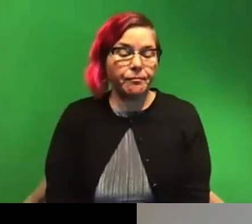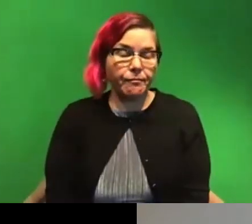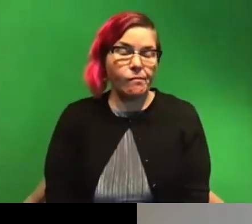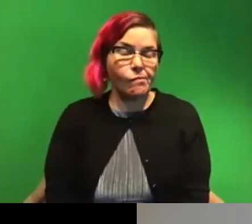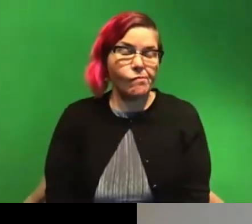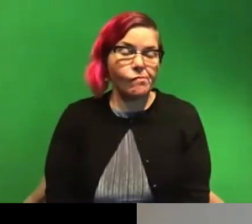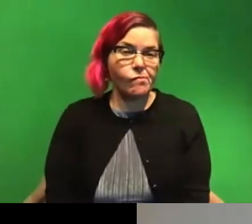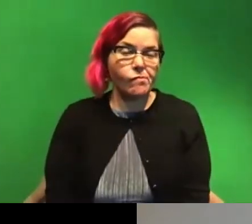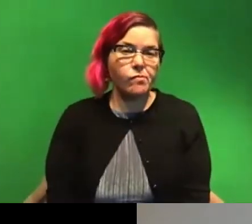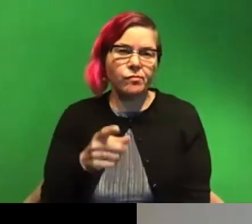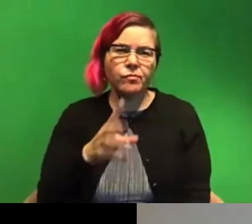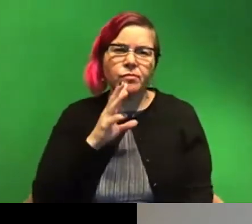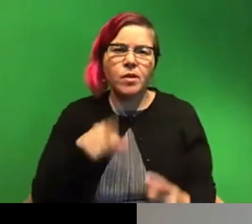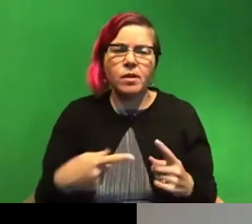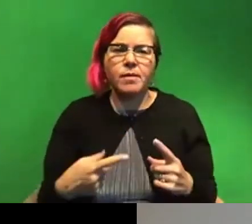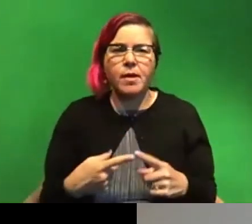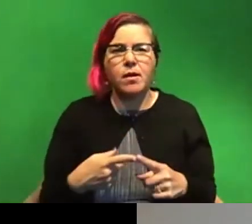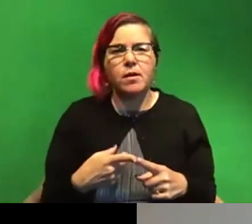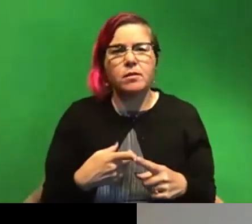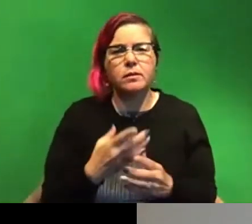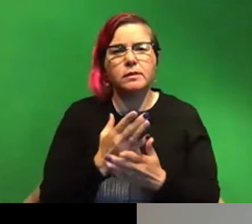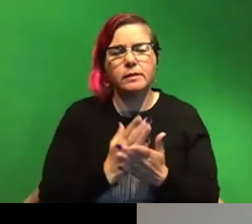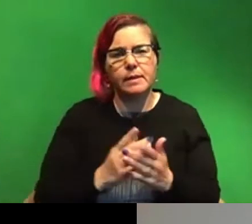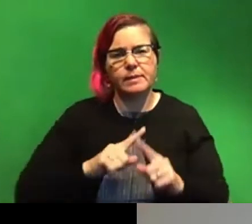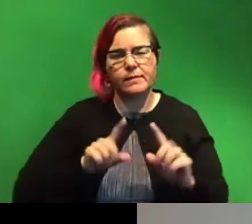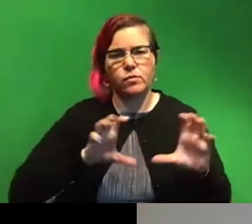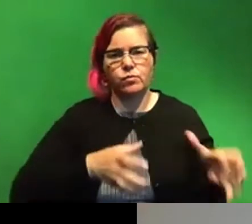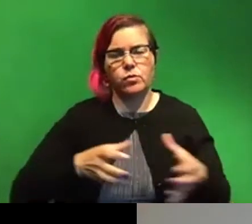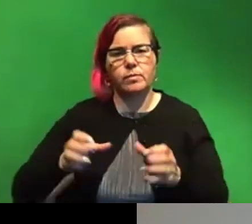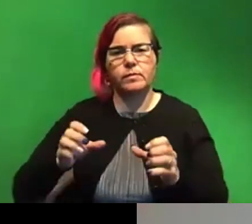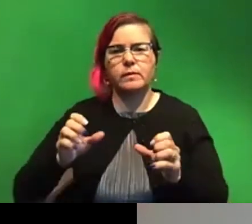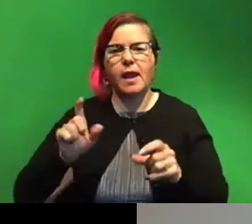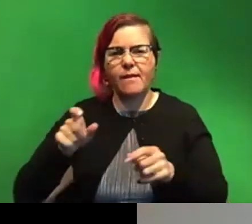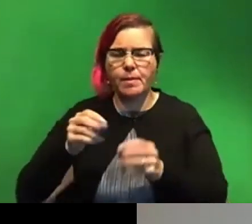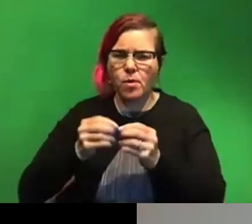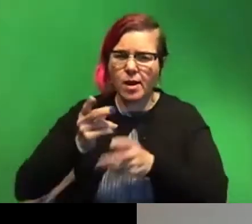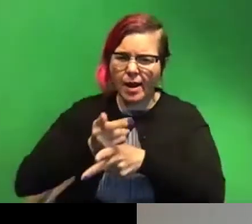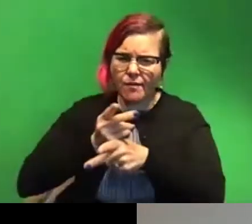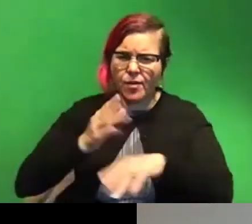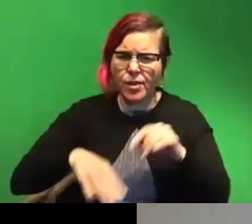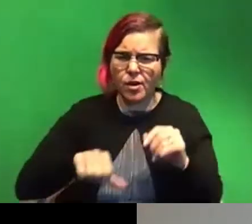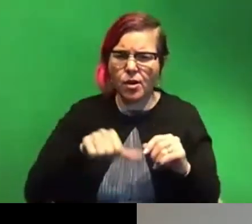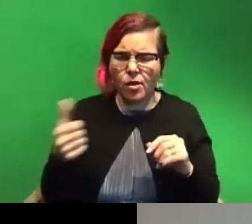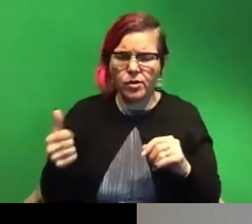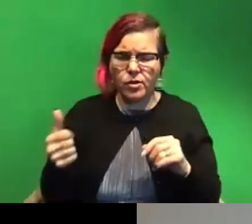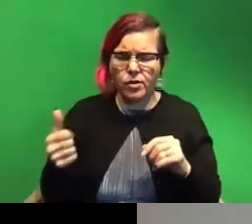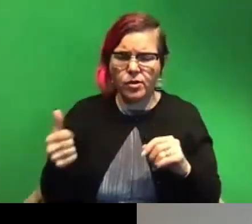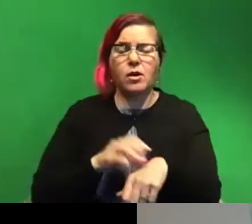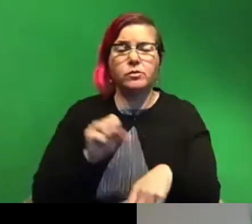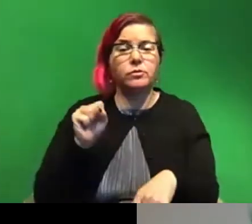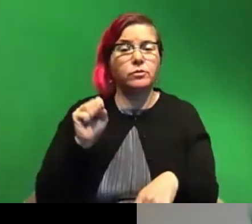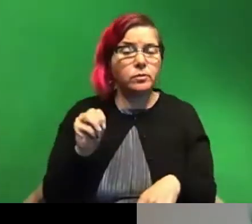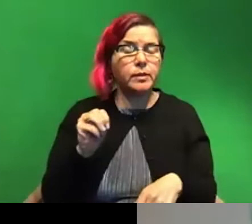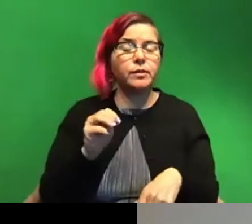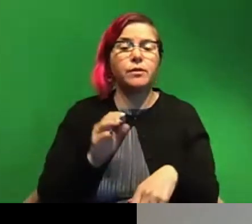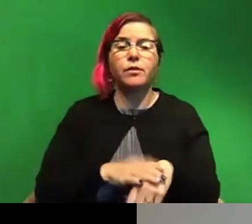So you talked about how some different groups kind of need to be more careful than others on social media,